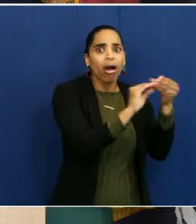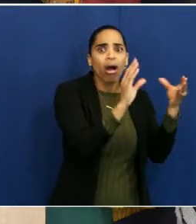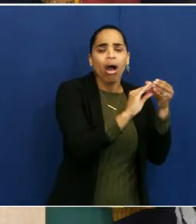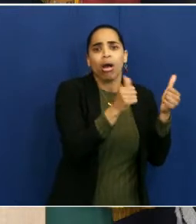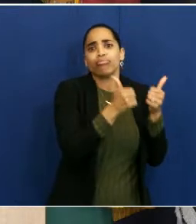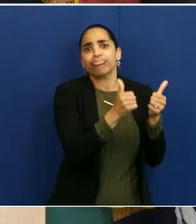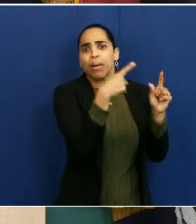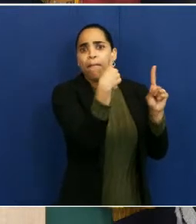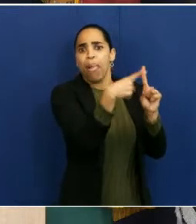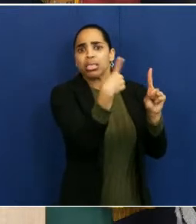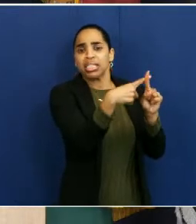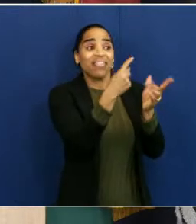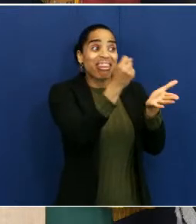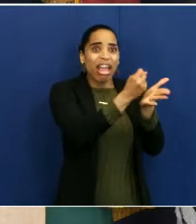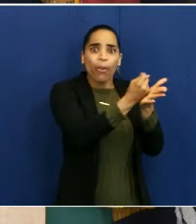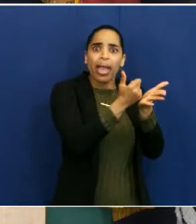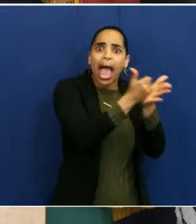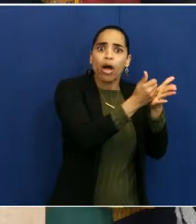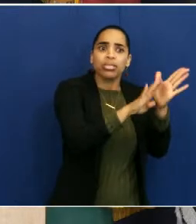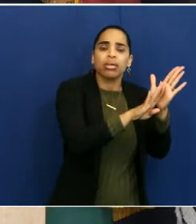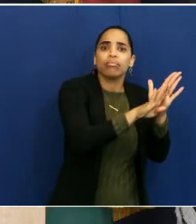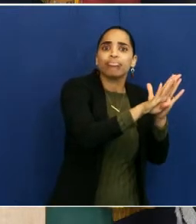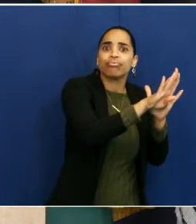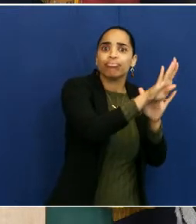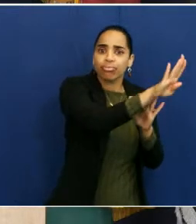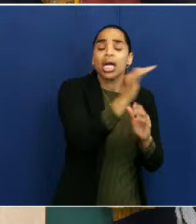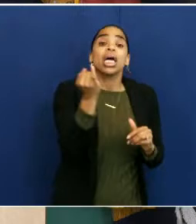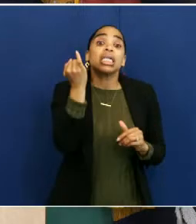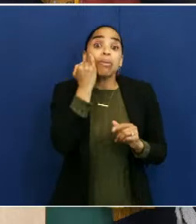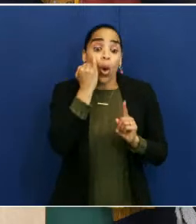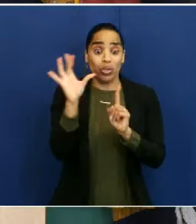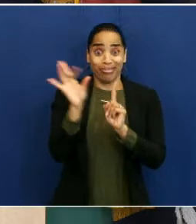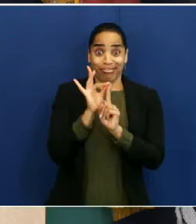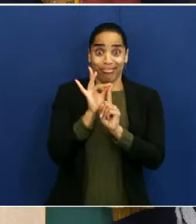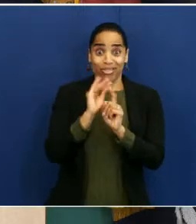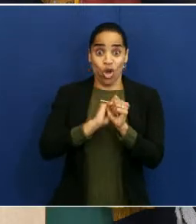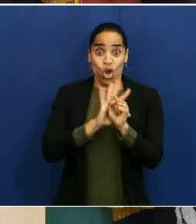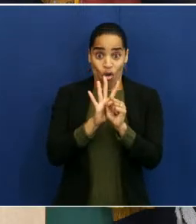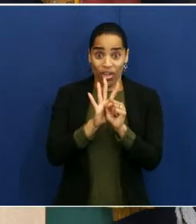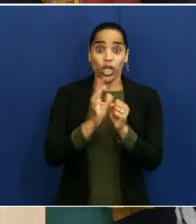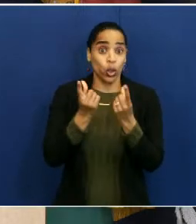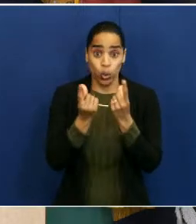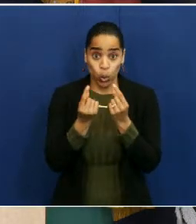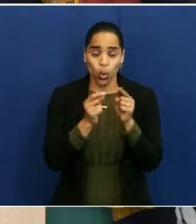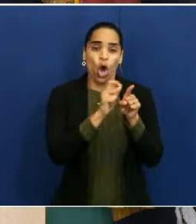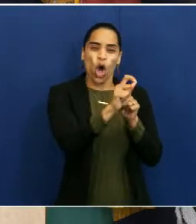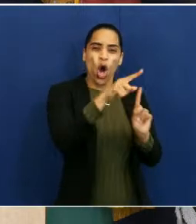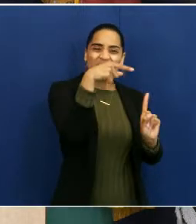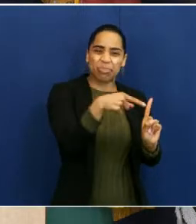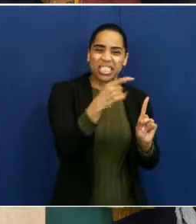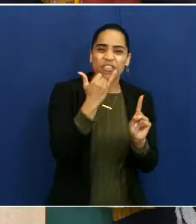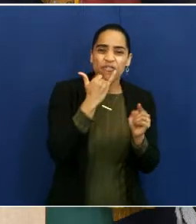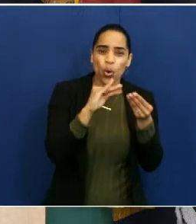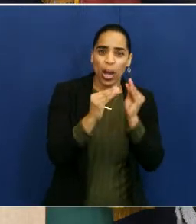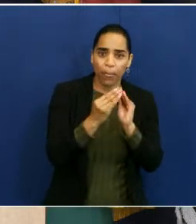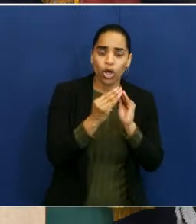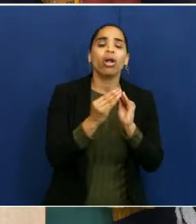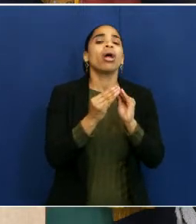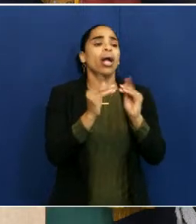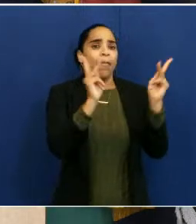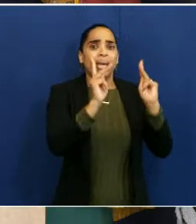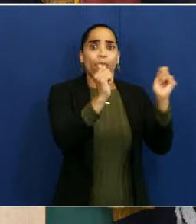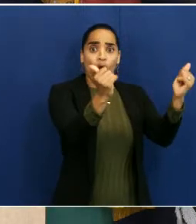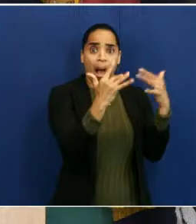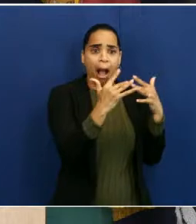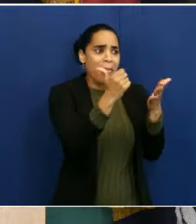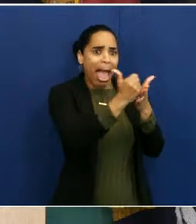patients. Basically what this therapy does is if you do get COVID, you're able to call this number and then people come and then you're able to get